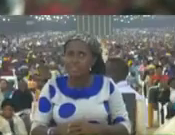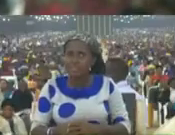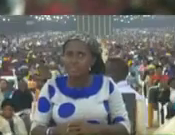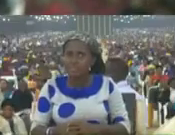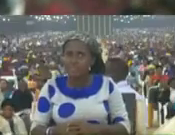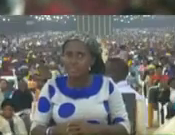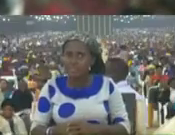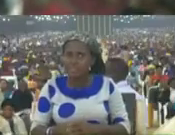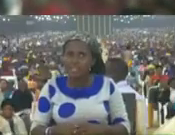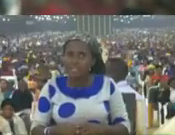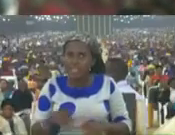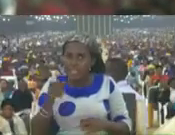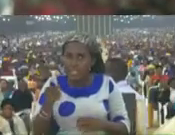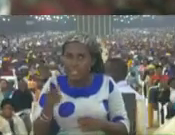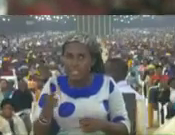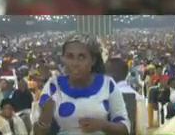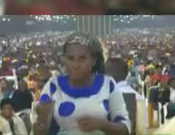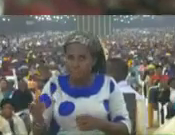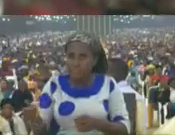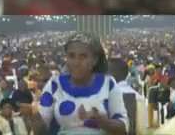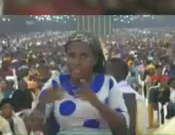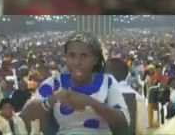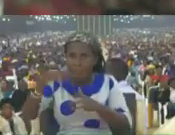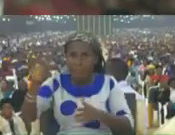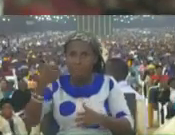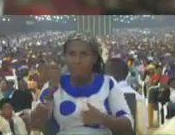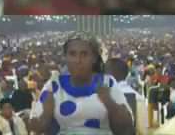He came down from the car